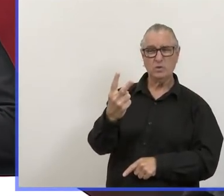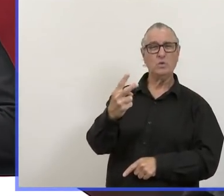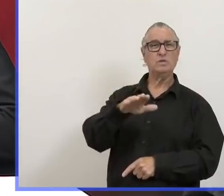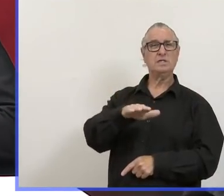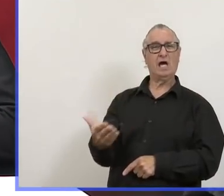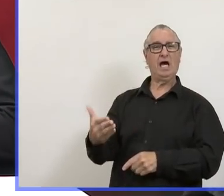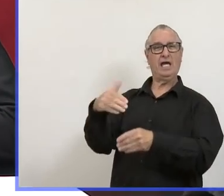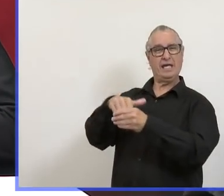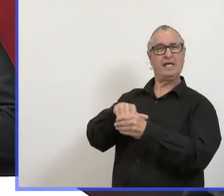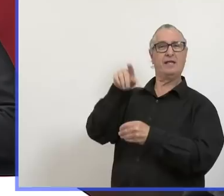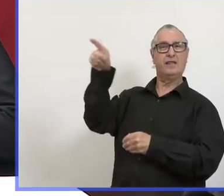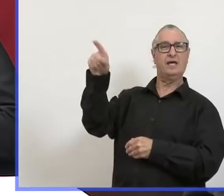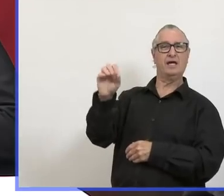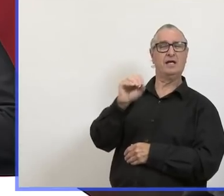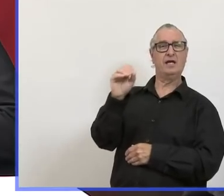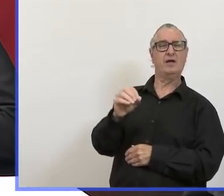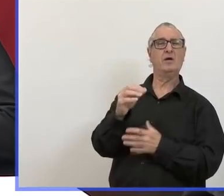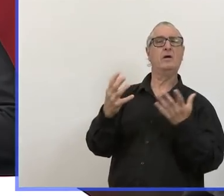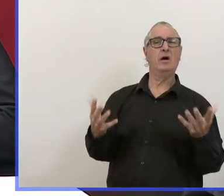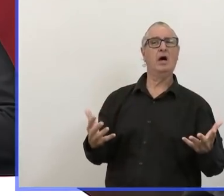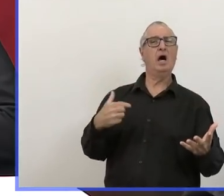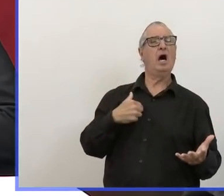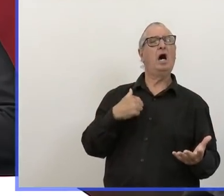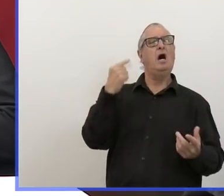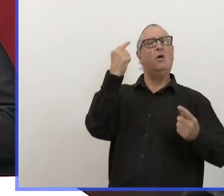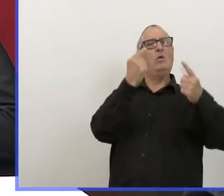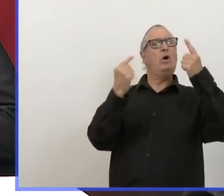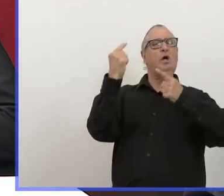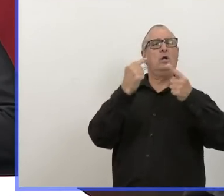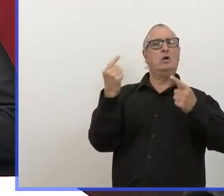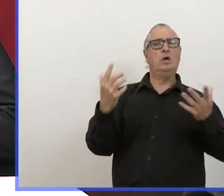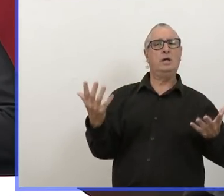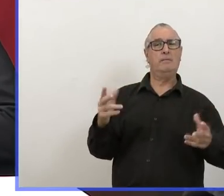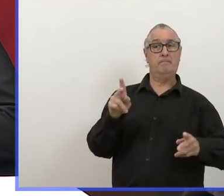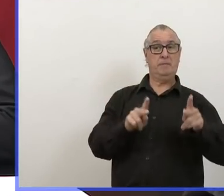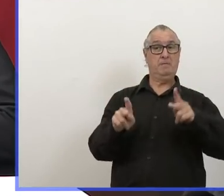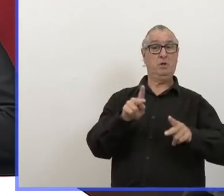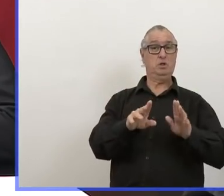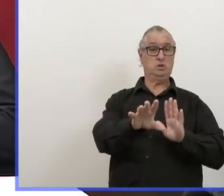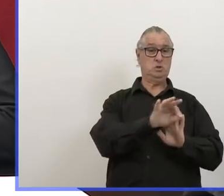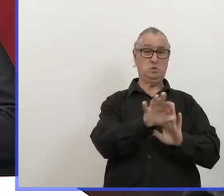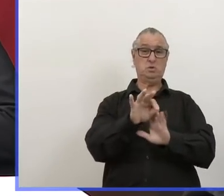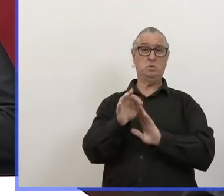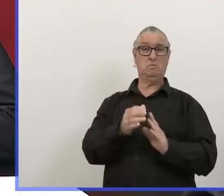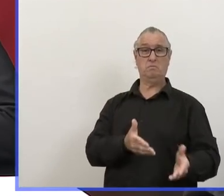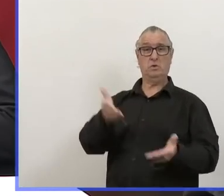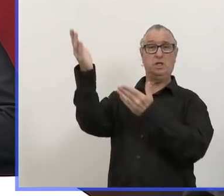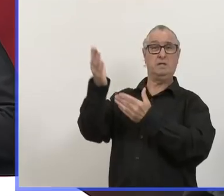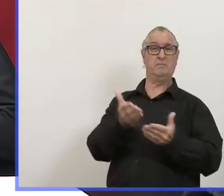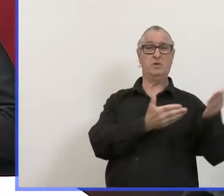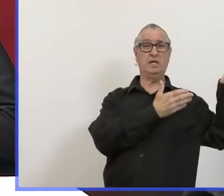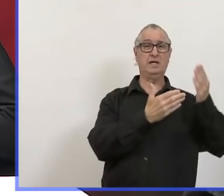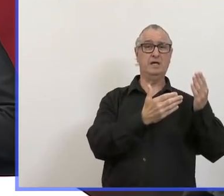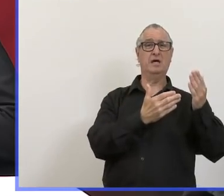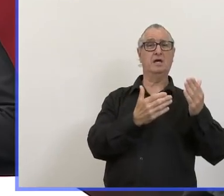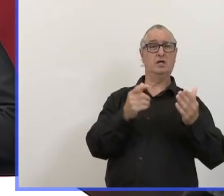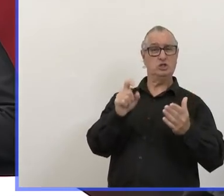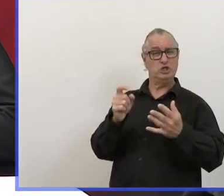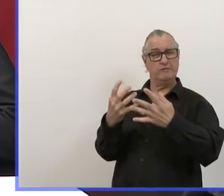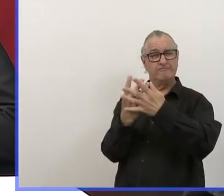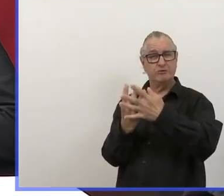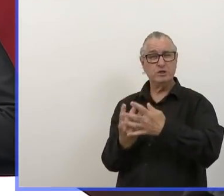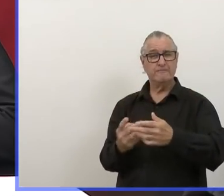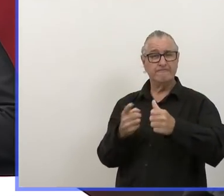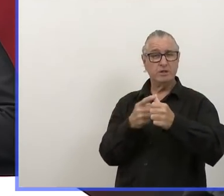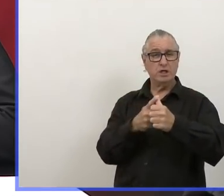wondering, are those people that are being transported, are they being screened to the point that they are